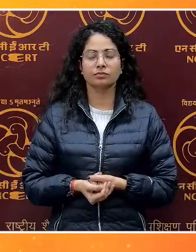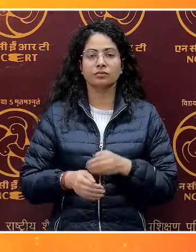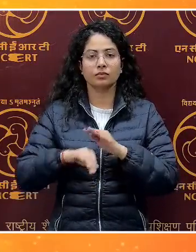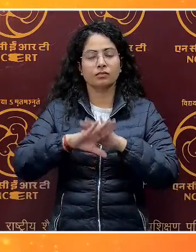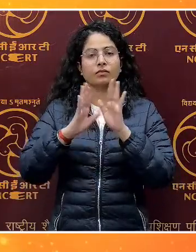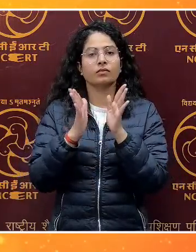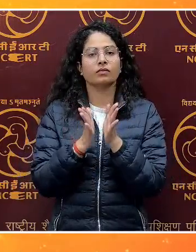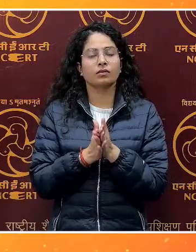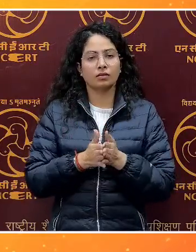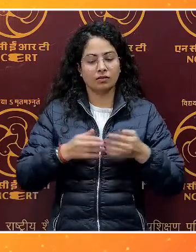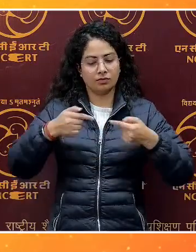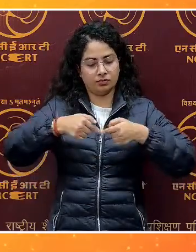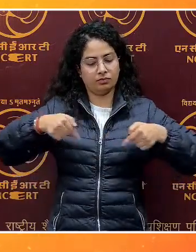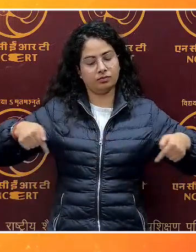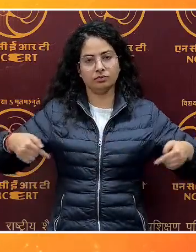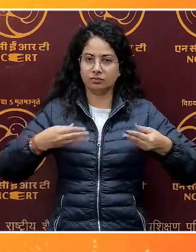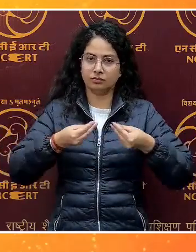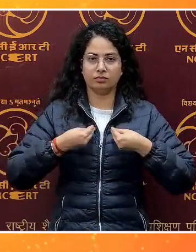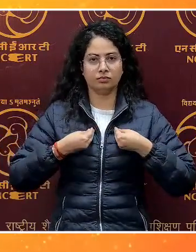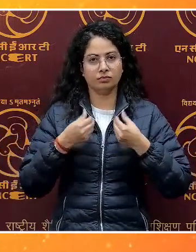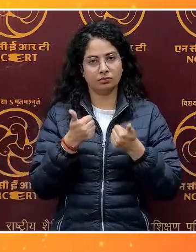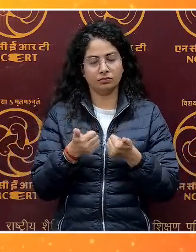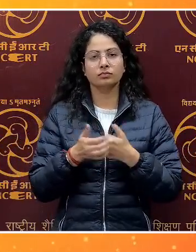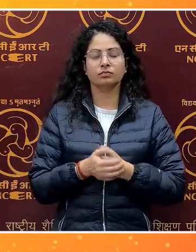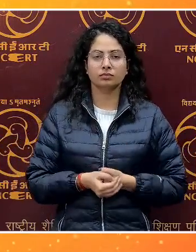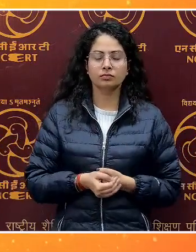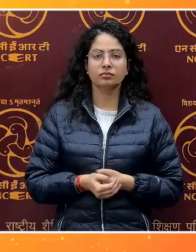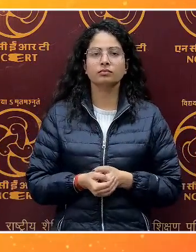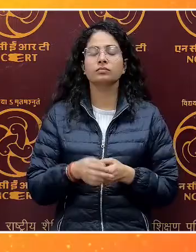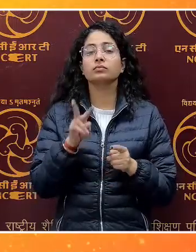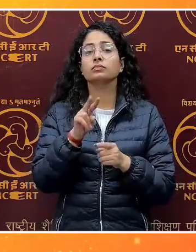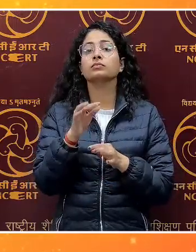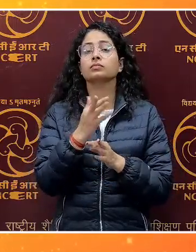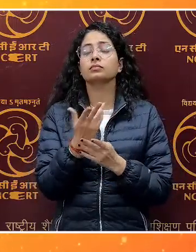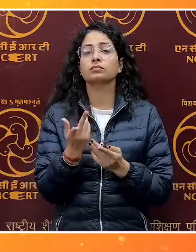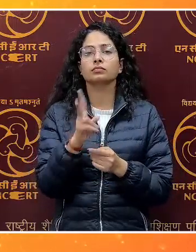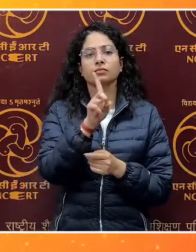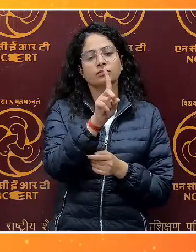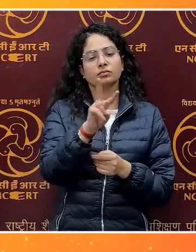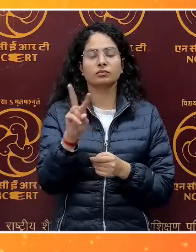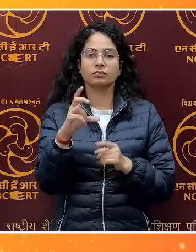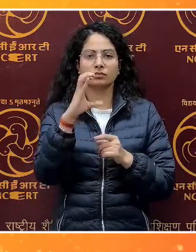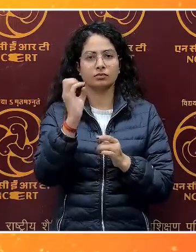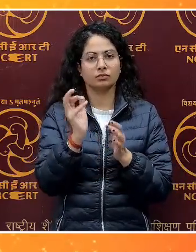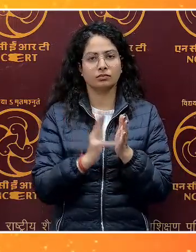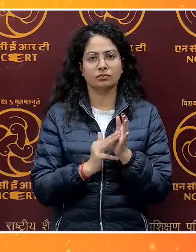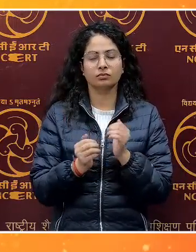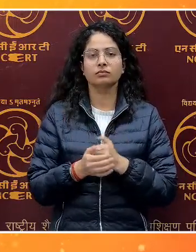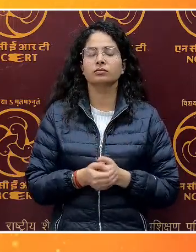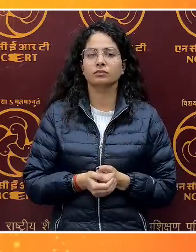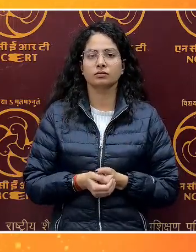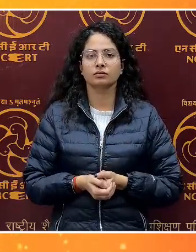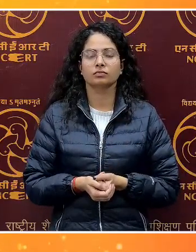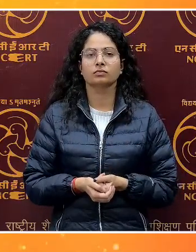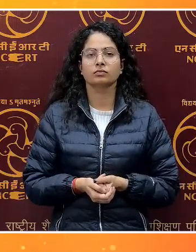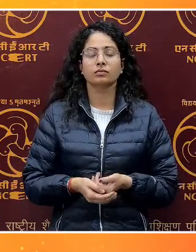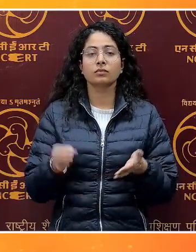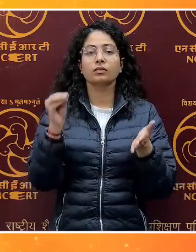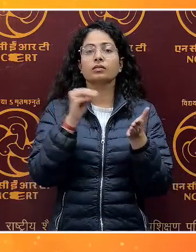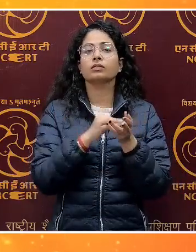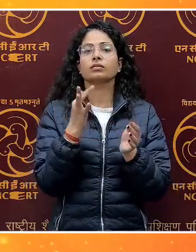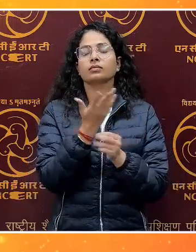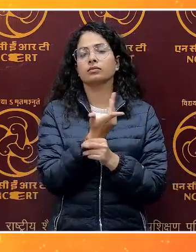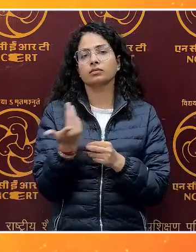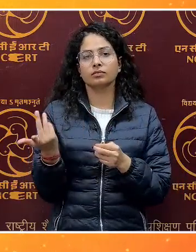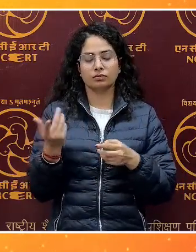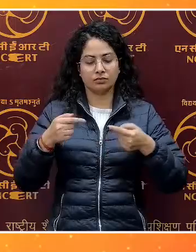total height is given, total length is given. How much it is? 12 centimeters. Okay. And Renuji, it is mentioned that